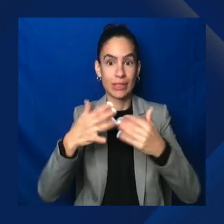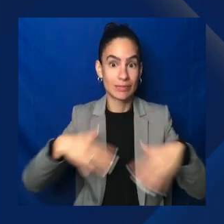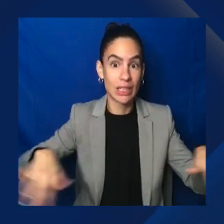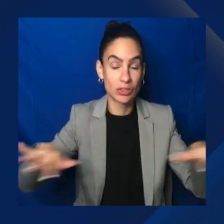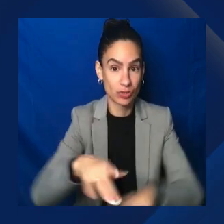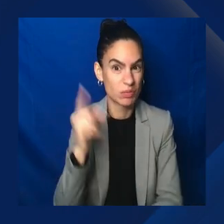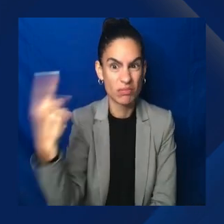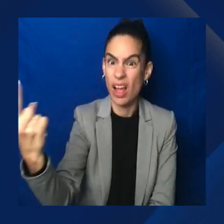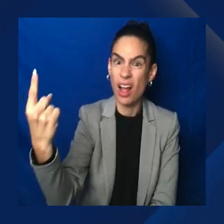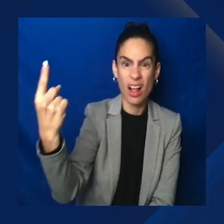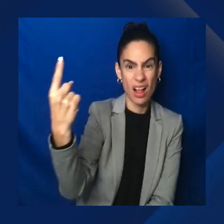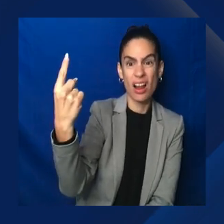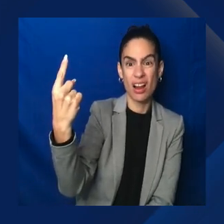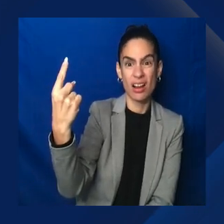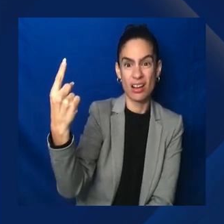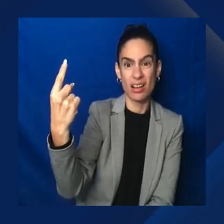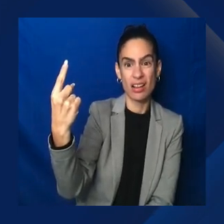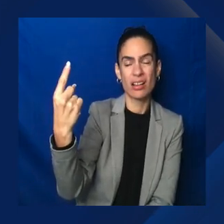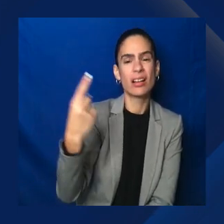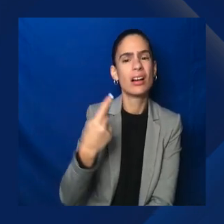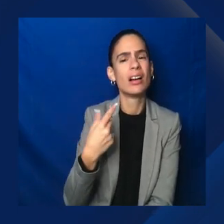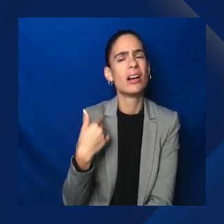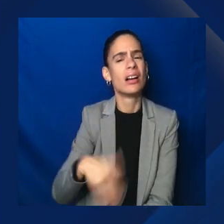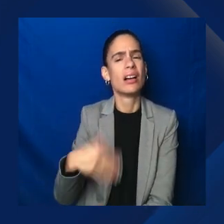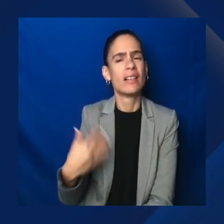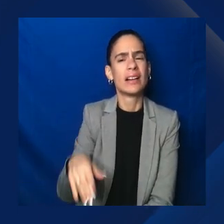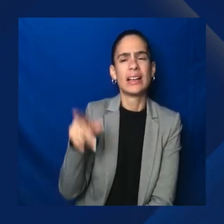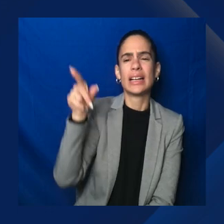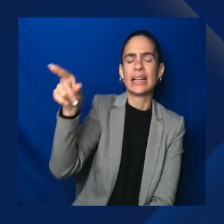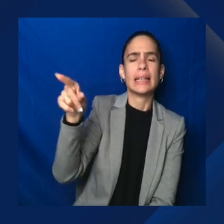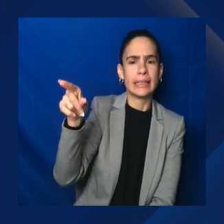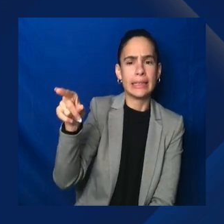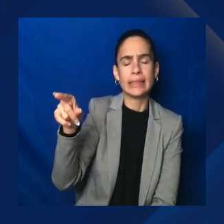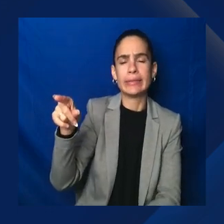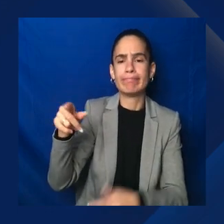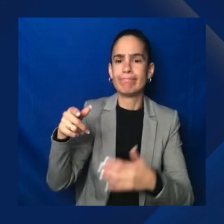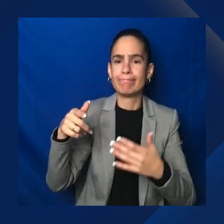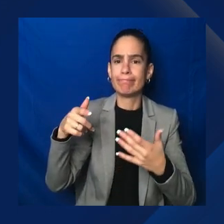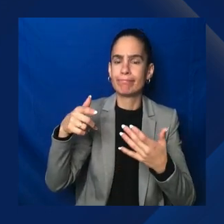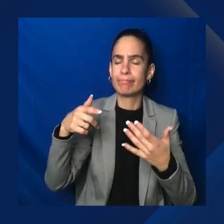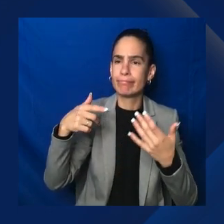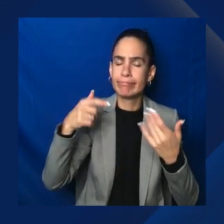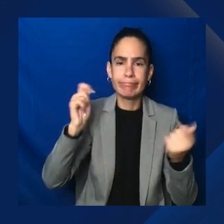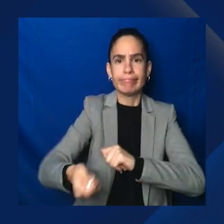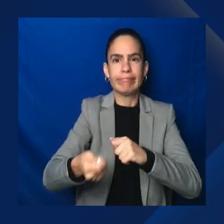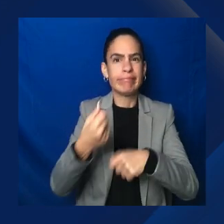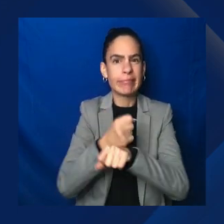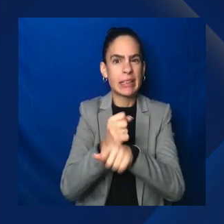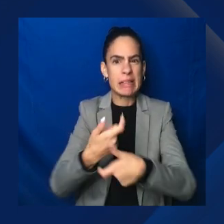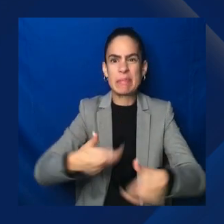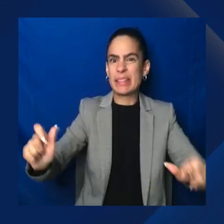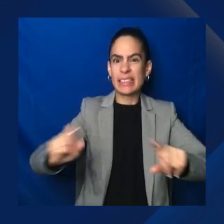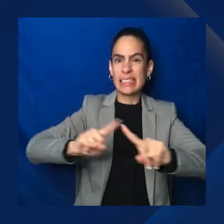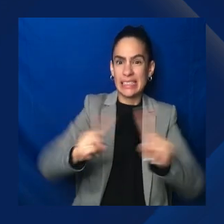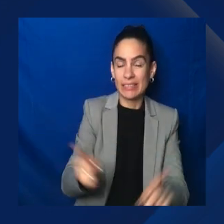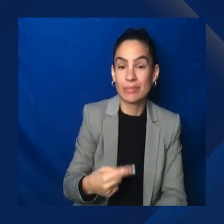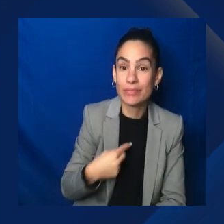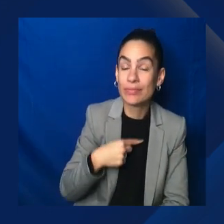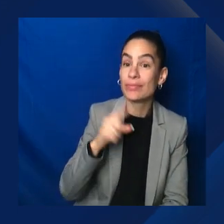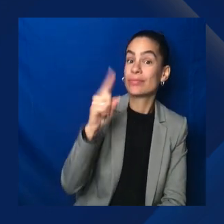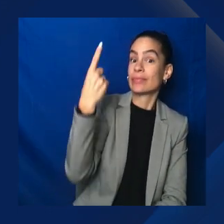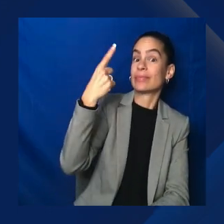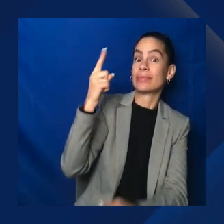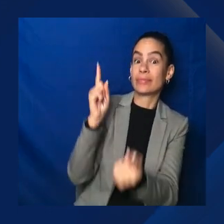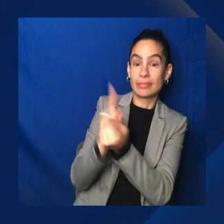made all the difference. When I first met her, she told me her father was from Black Mesa